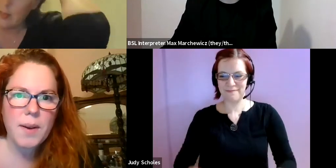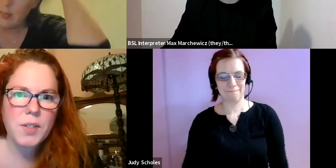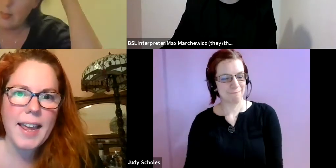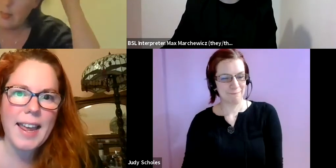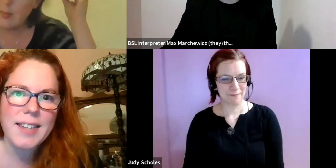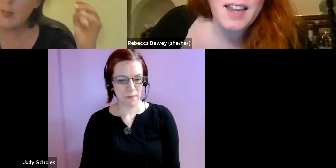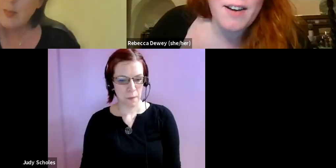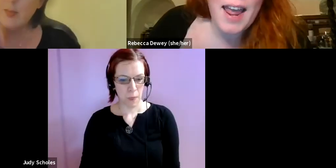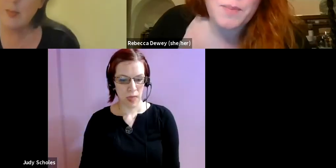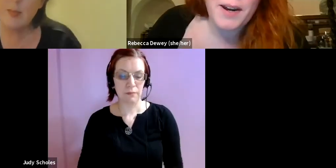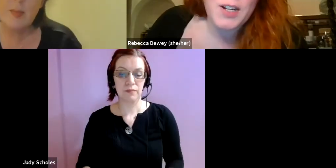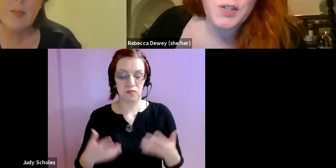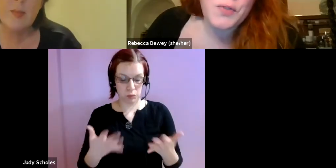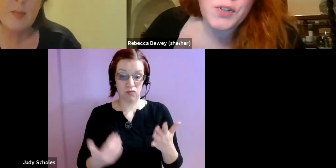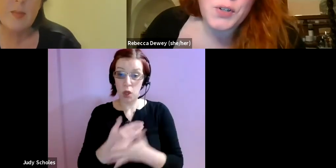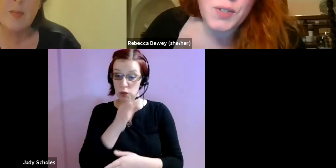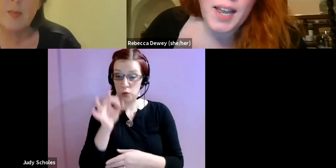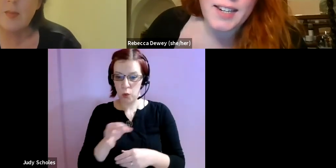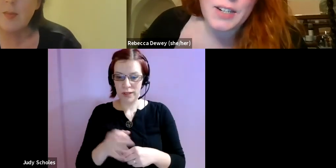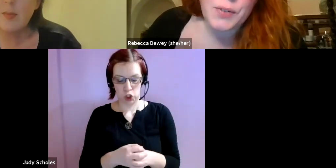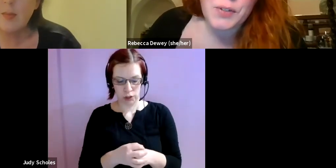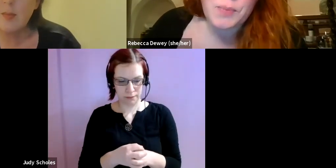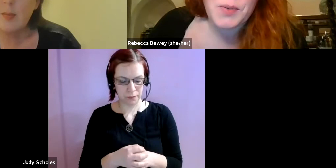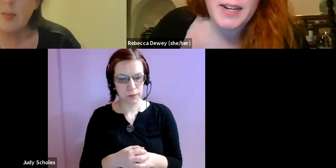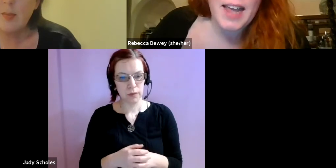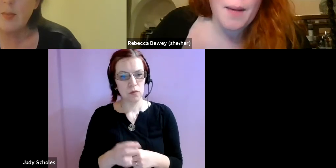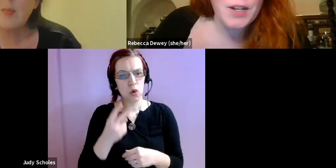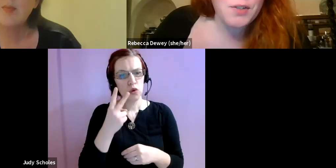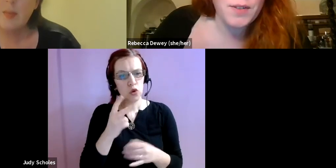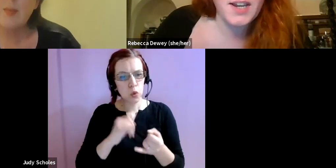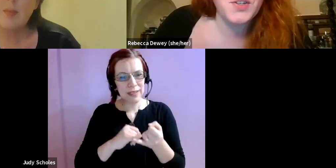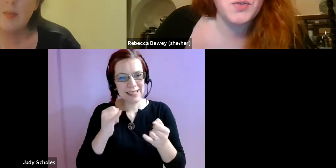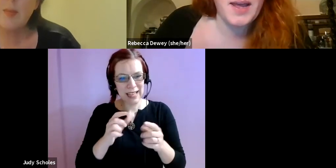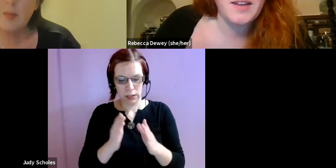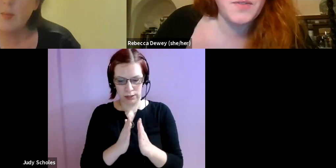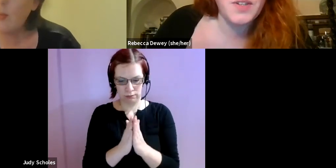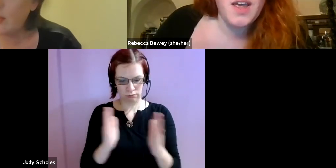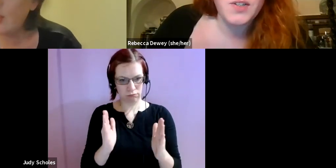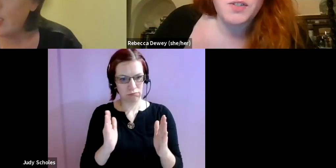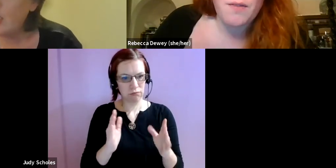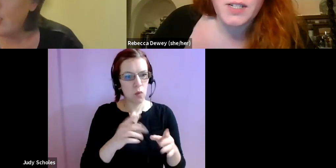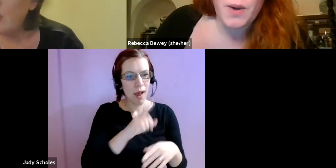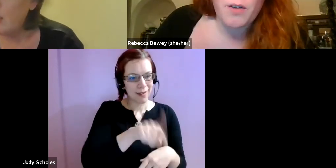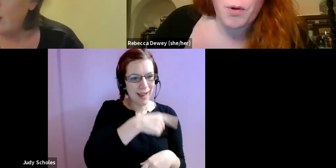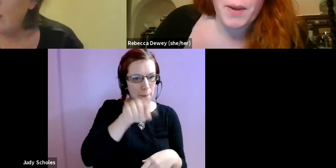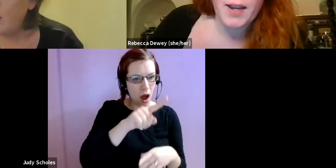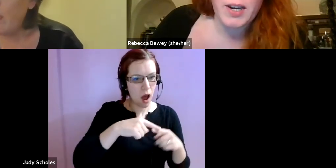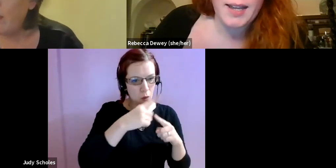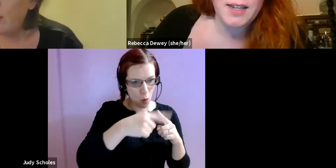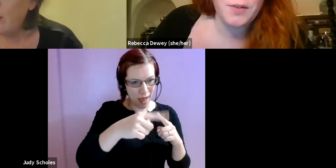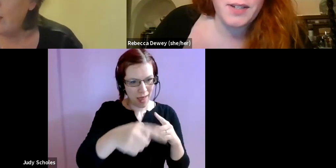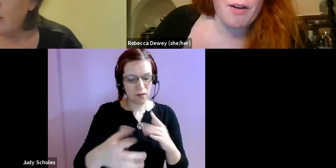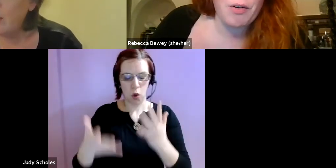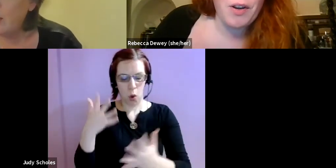There's a question here, is there an explanation for the 2-second difference between gamma and gravitational waves? Does gravity wave propagation